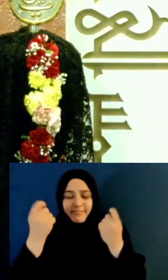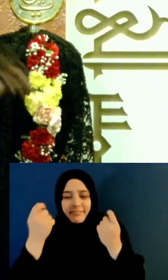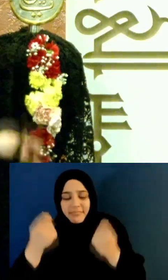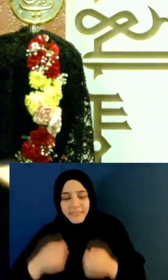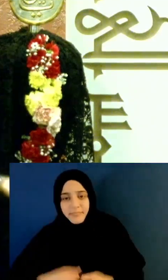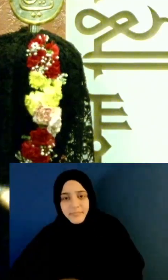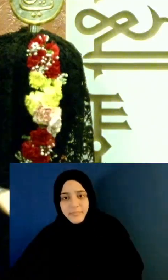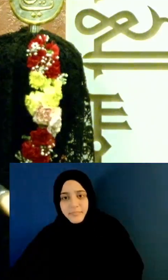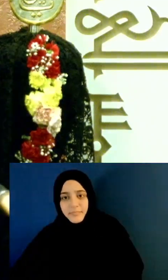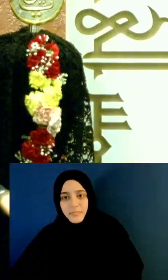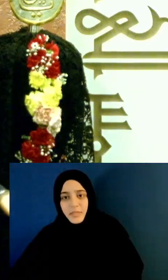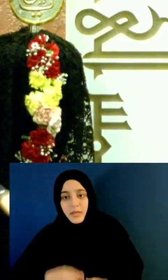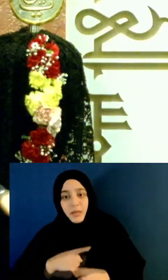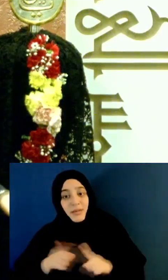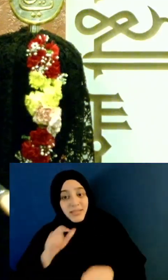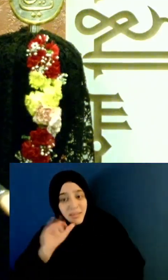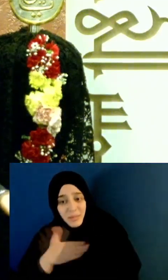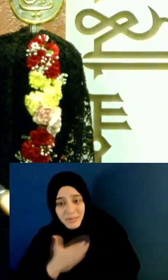Not music.